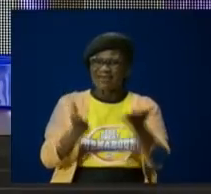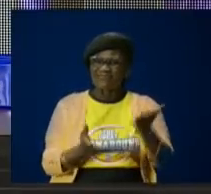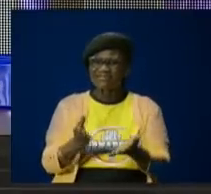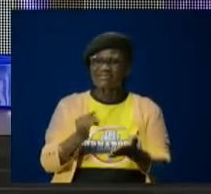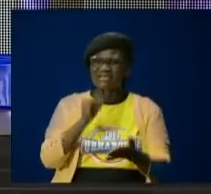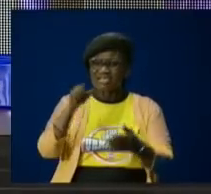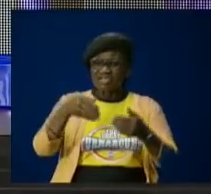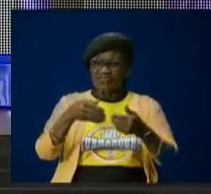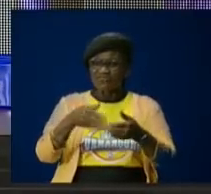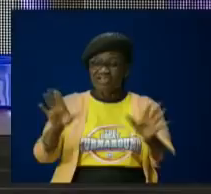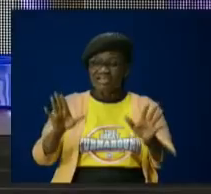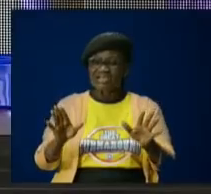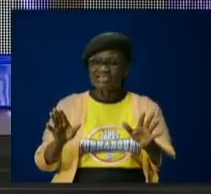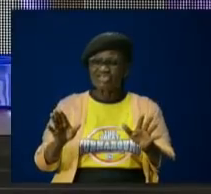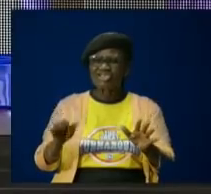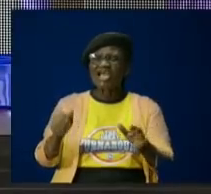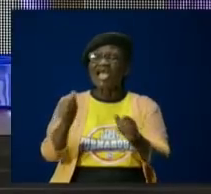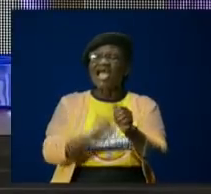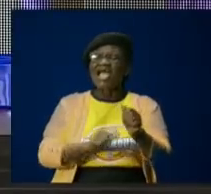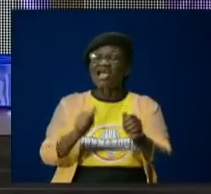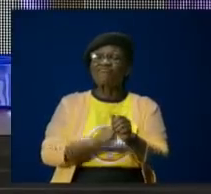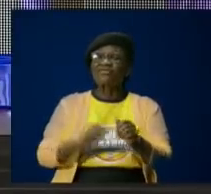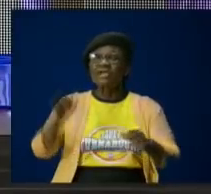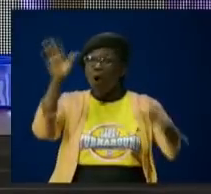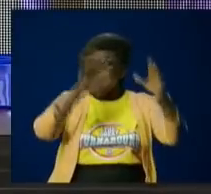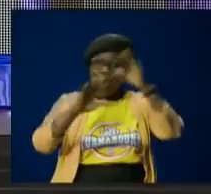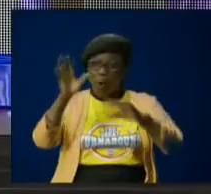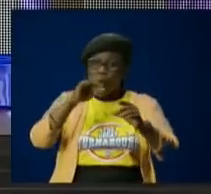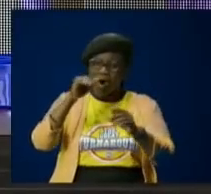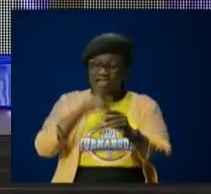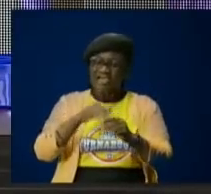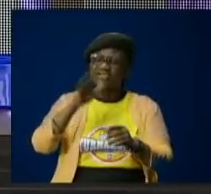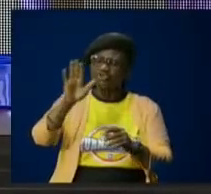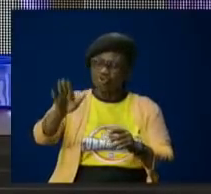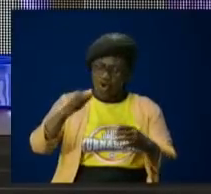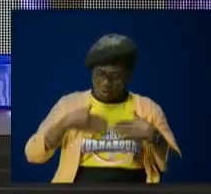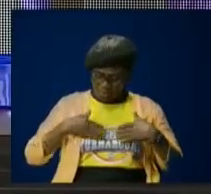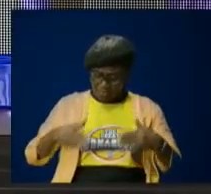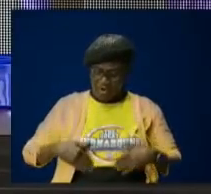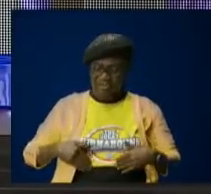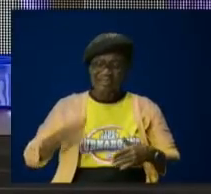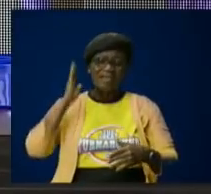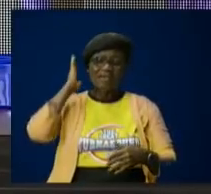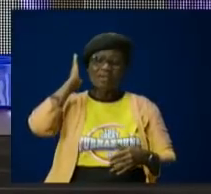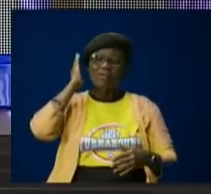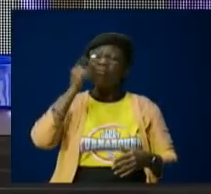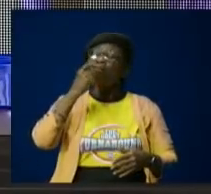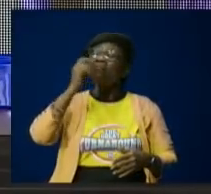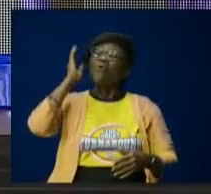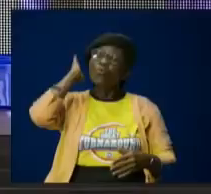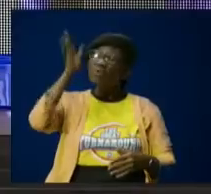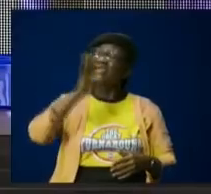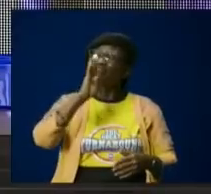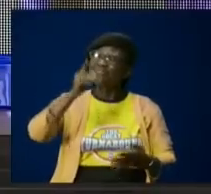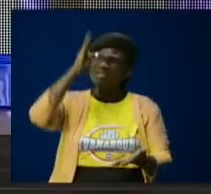every storm in your body shall be stilled.